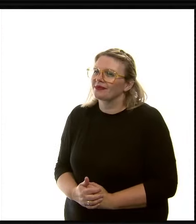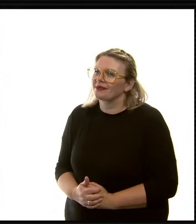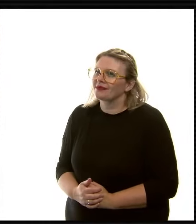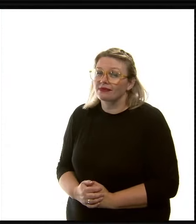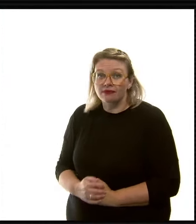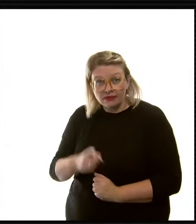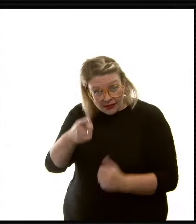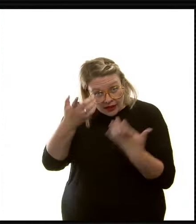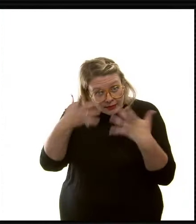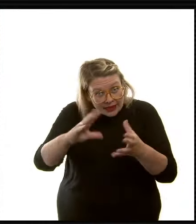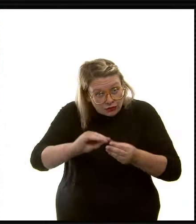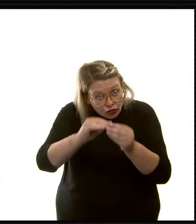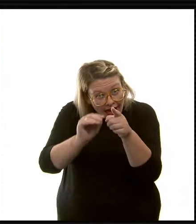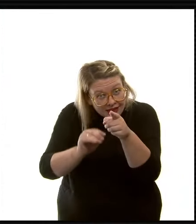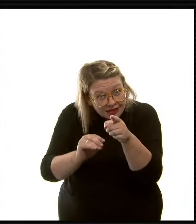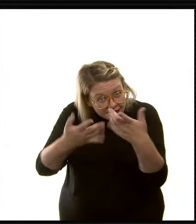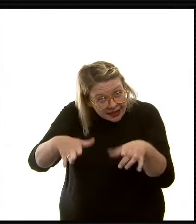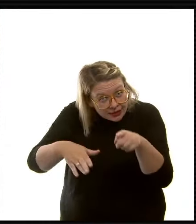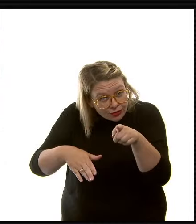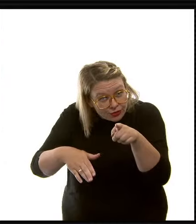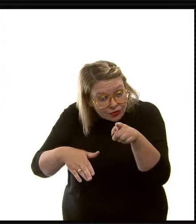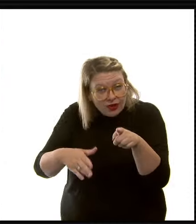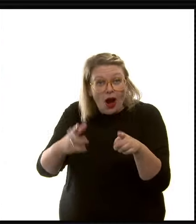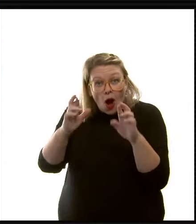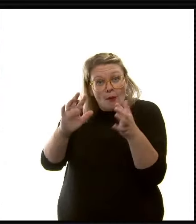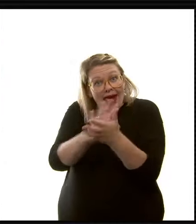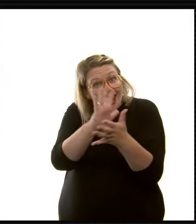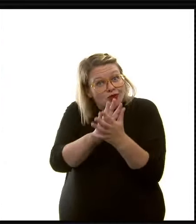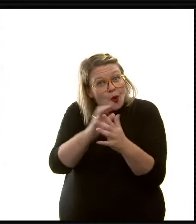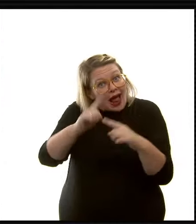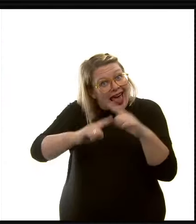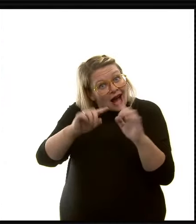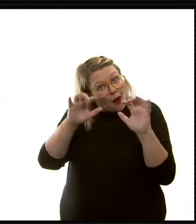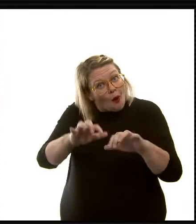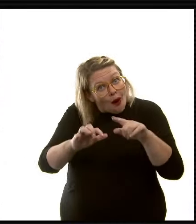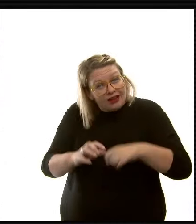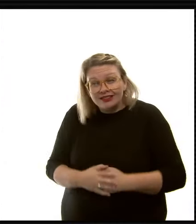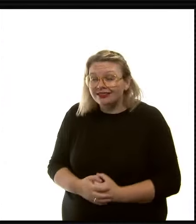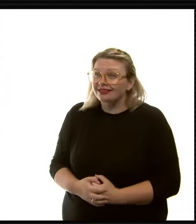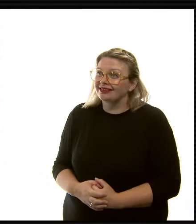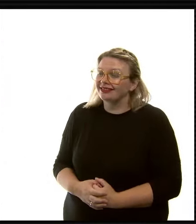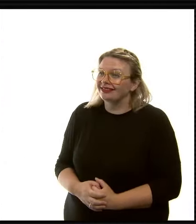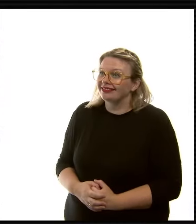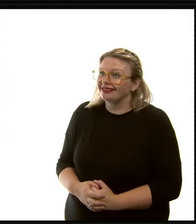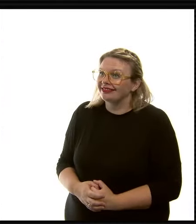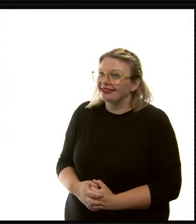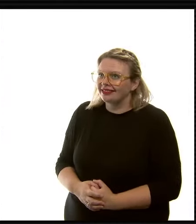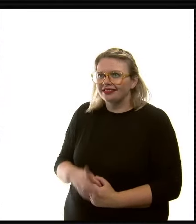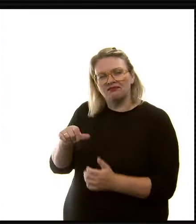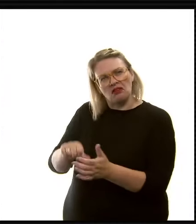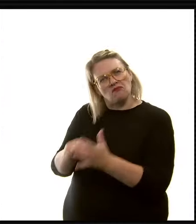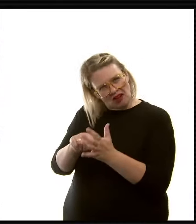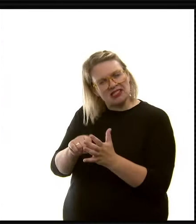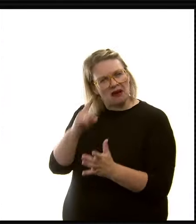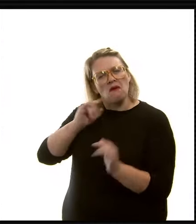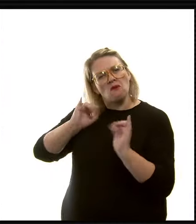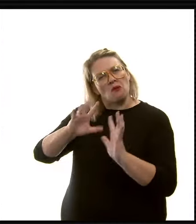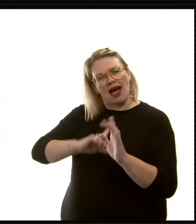manage to build something at home? We really hope you enjoyed LegoCon. Bye! It's pretty impressive for a first